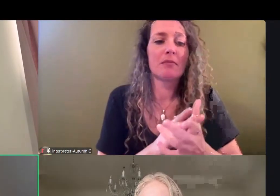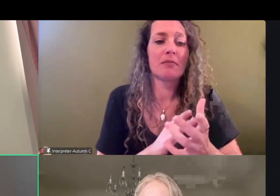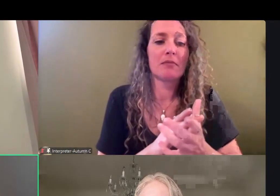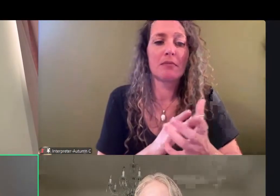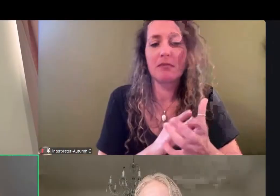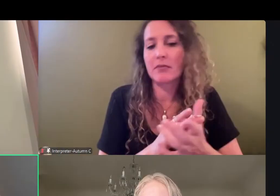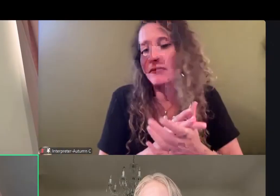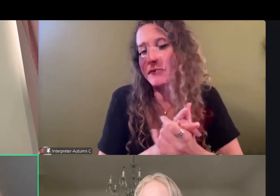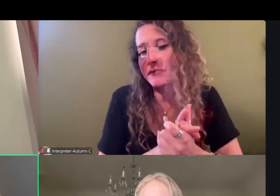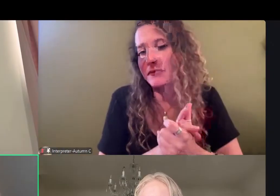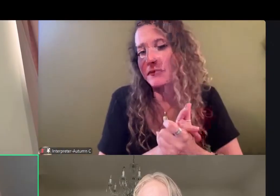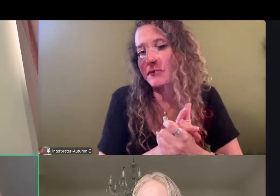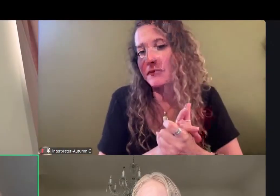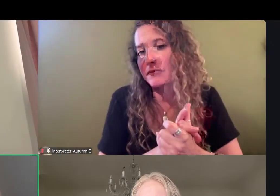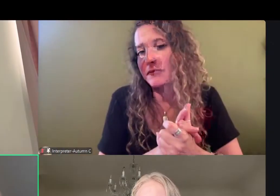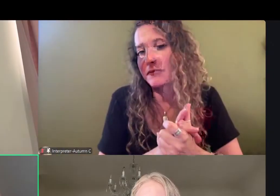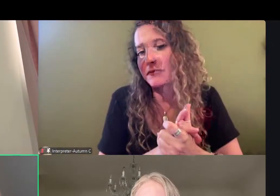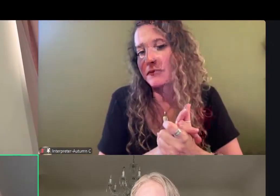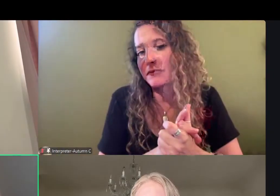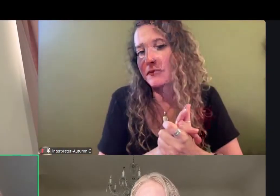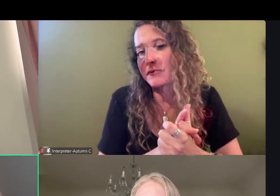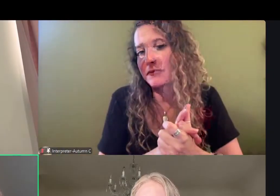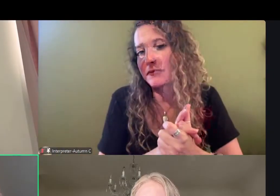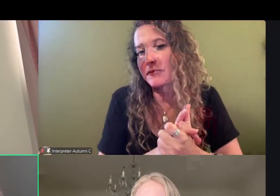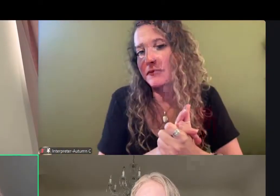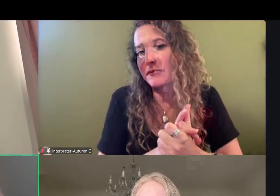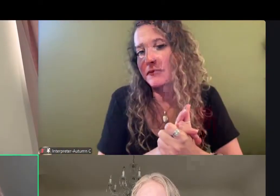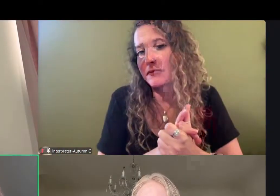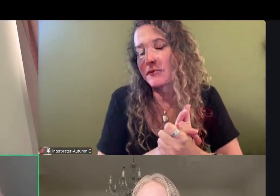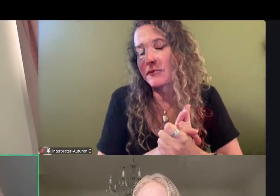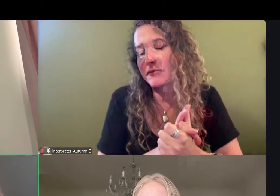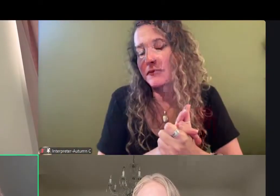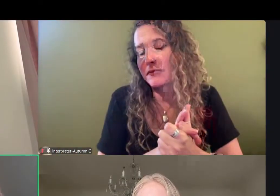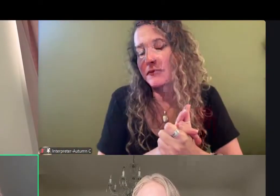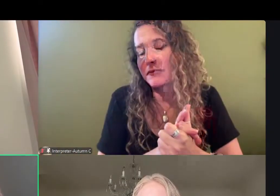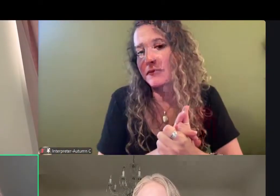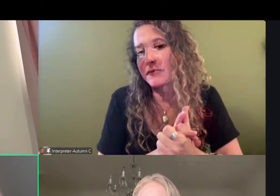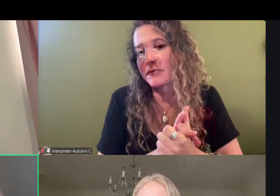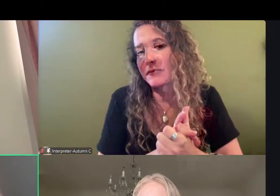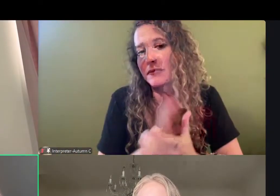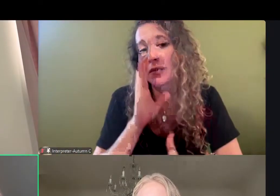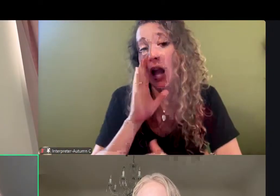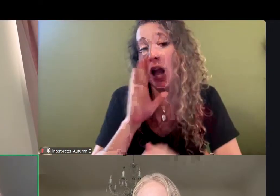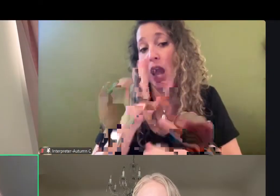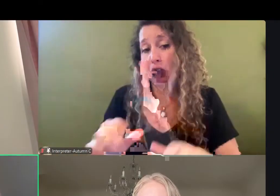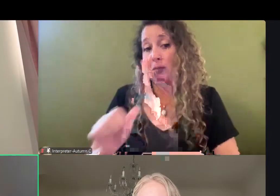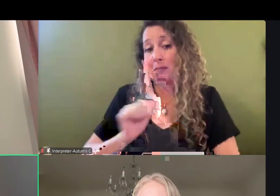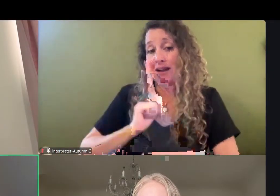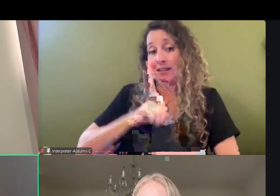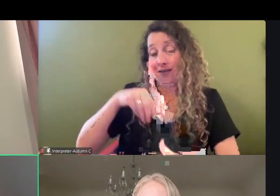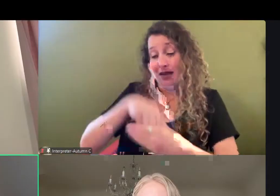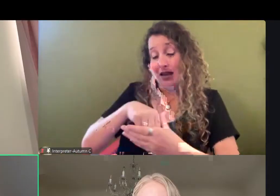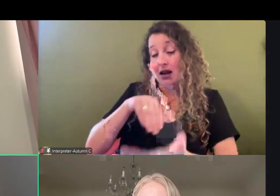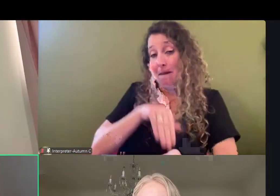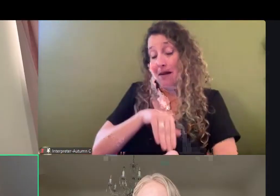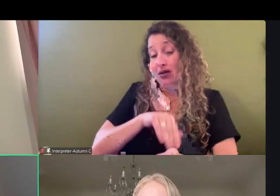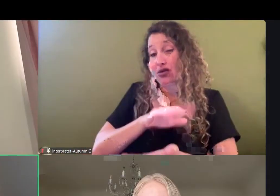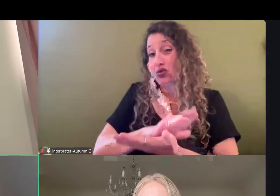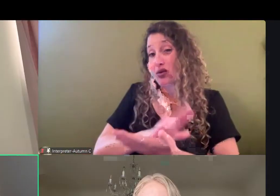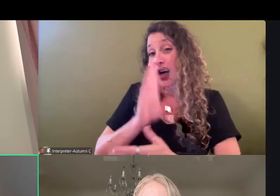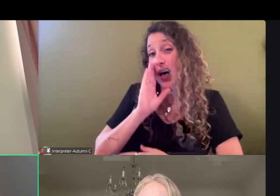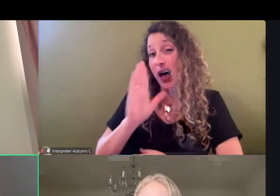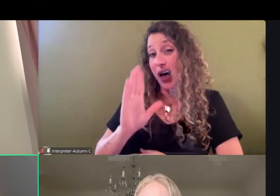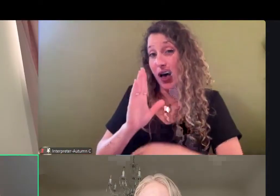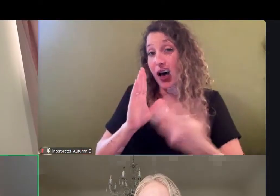So I think, so what I would do in medical school was figure out students who already did this